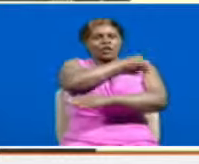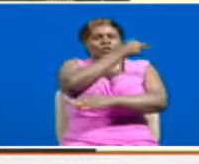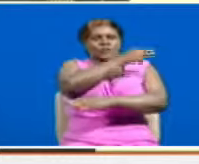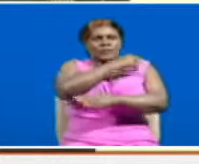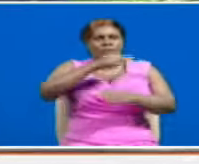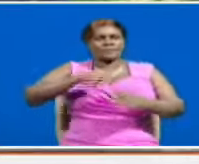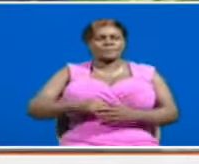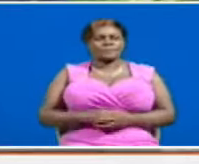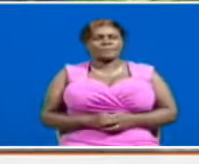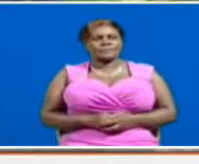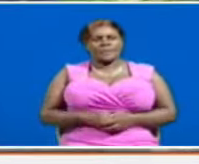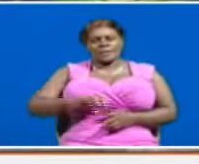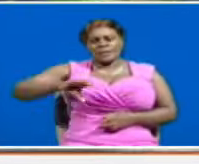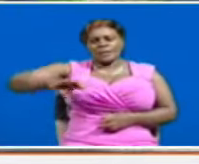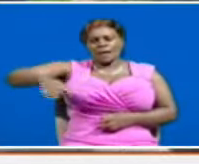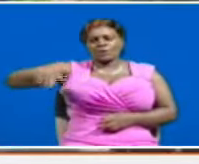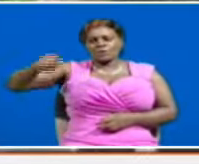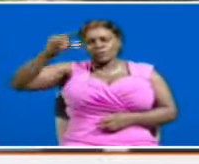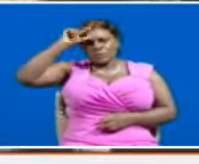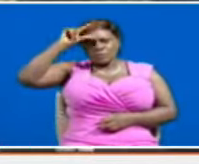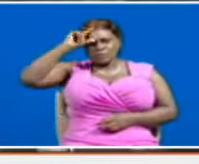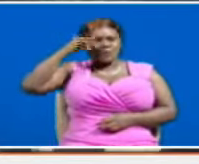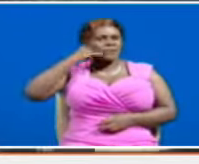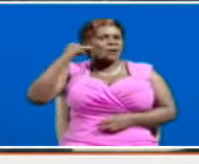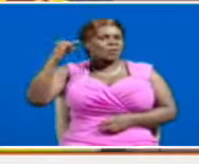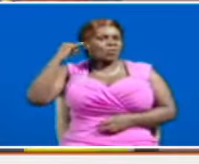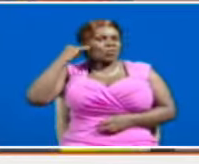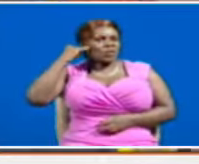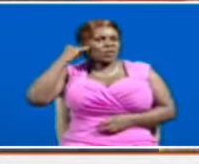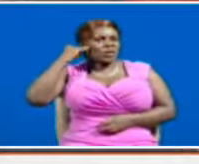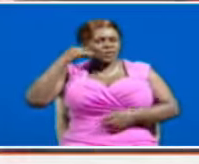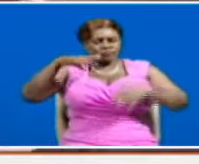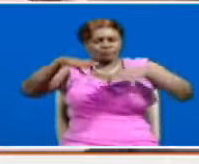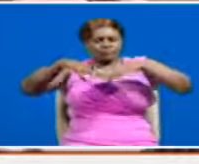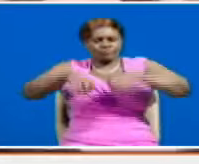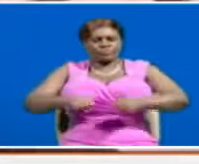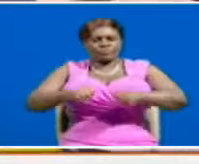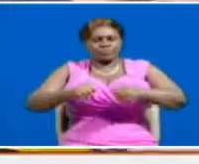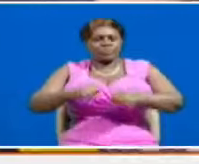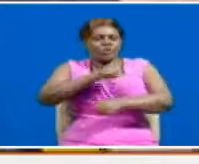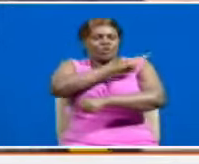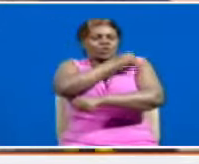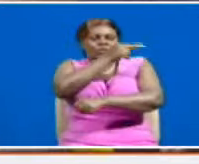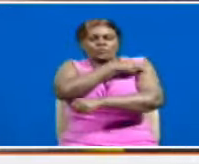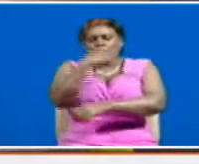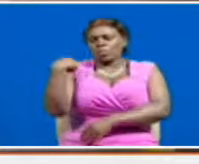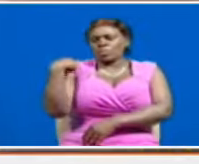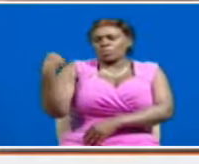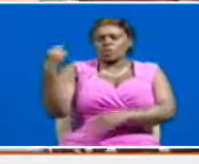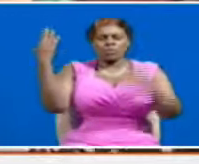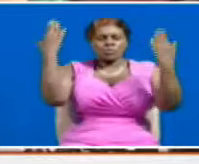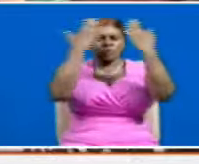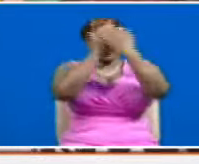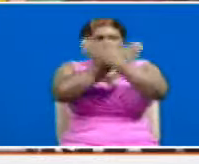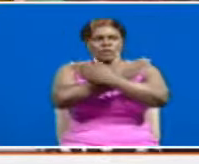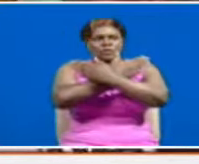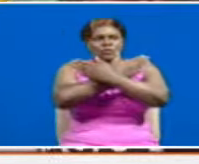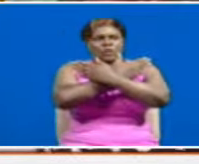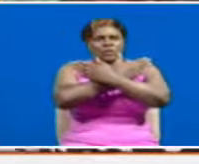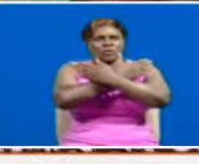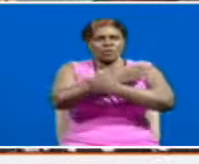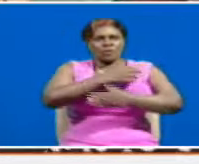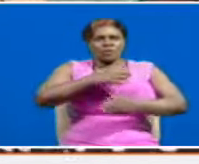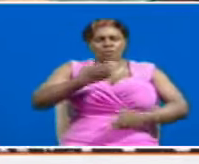the running of the hospital as early order. The county government of Nakuru is said to have forcefully taken control of the facility yesterday night, where its officials and